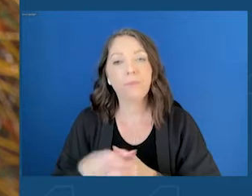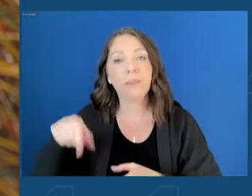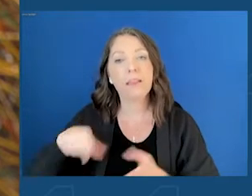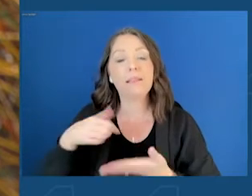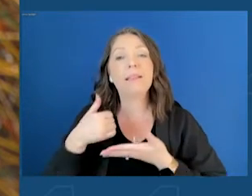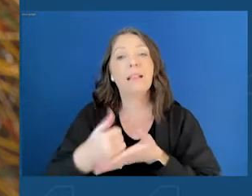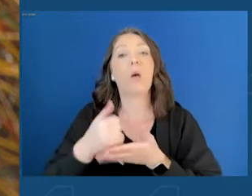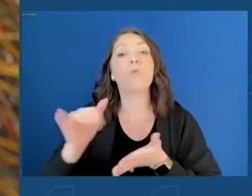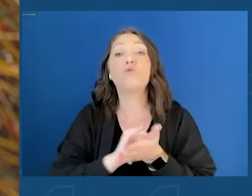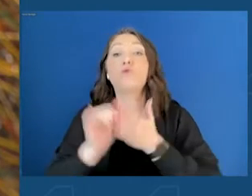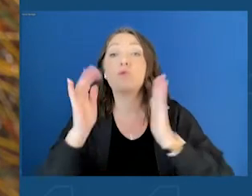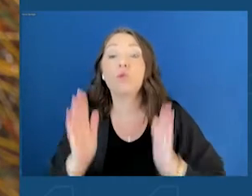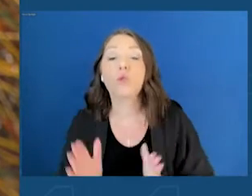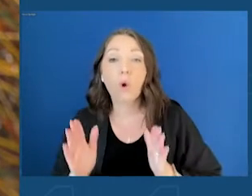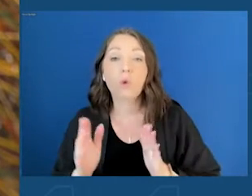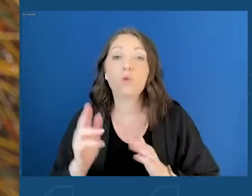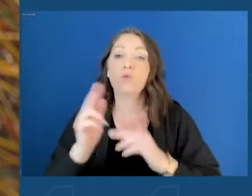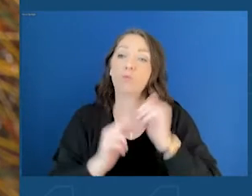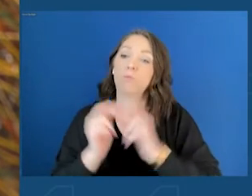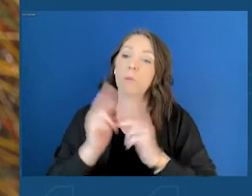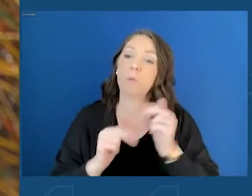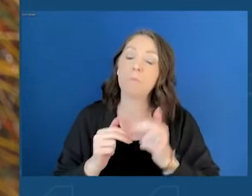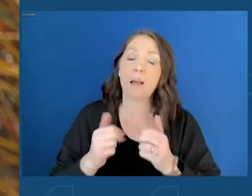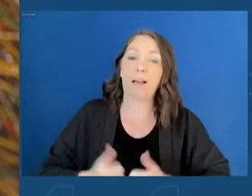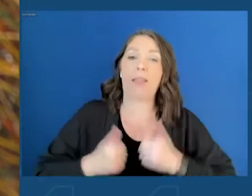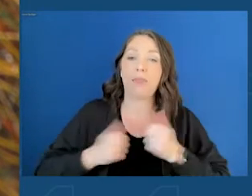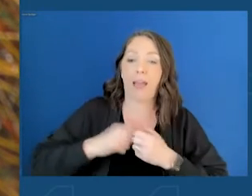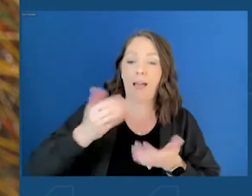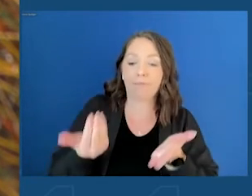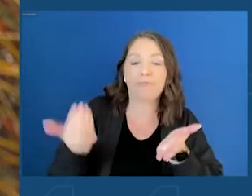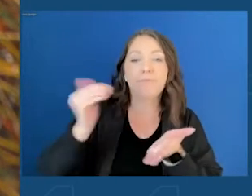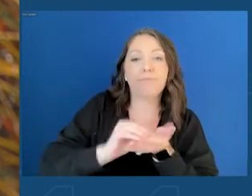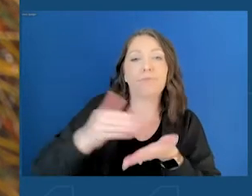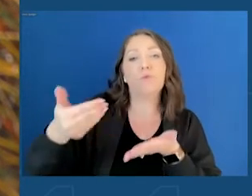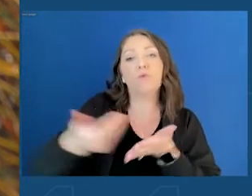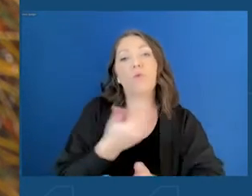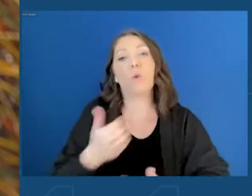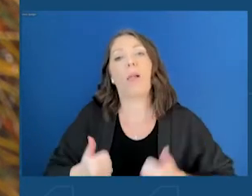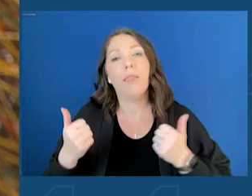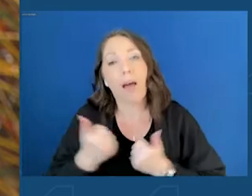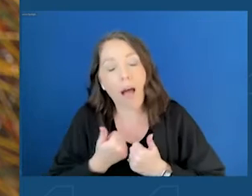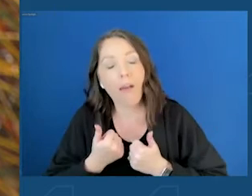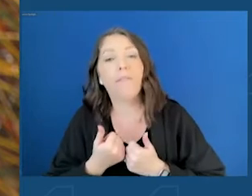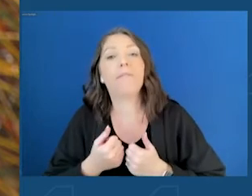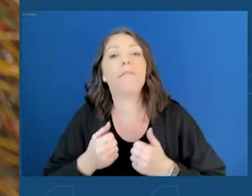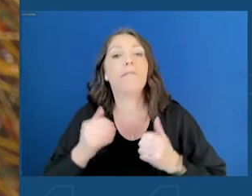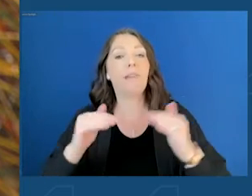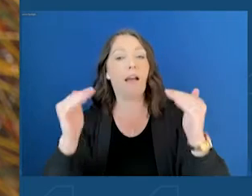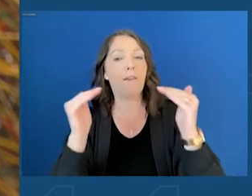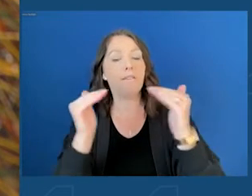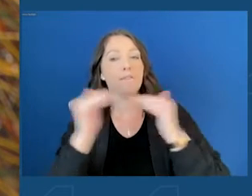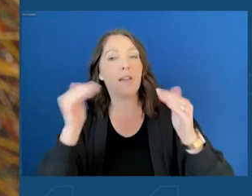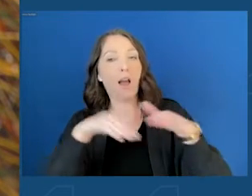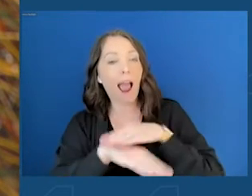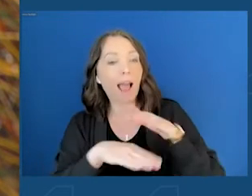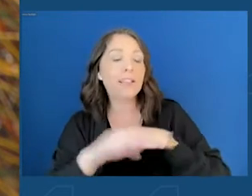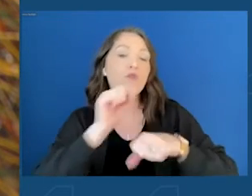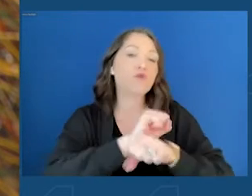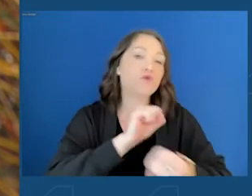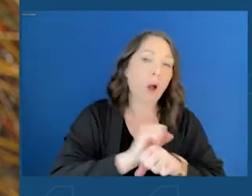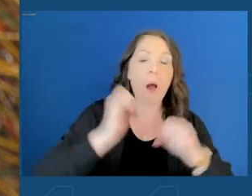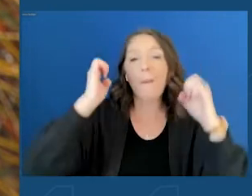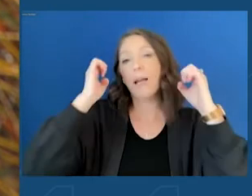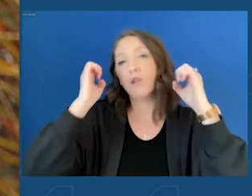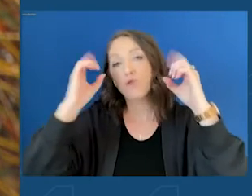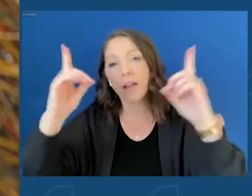to rebuild their lives with dignity, offering them fair access to jobs, education, and